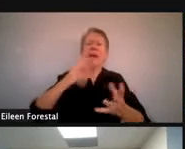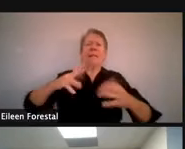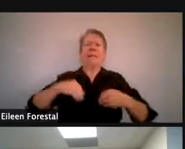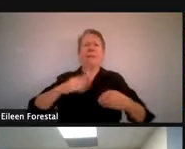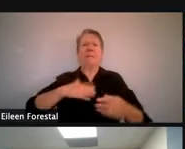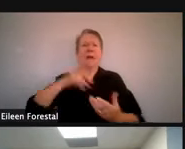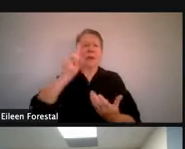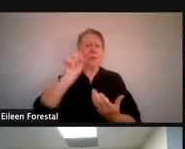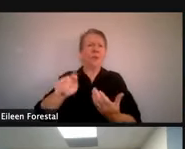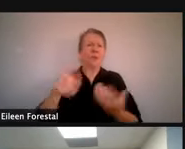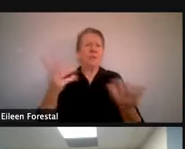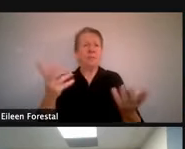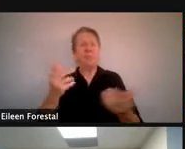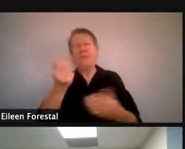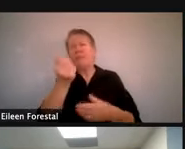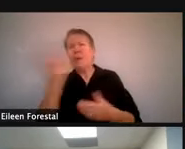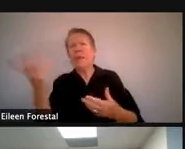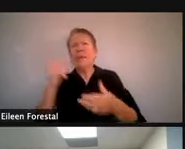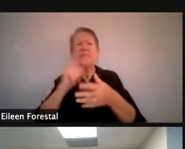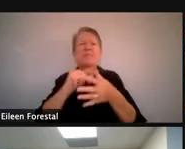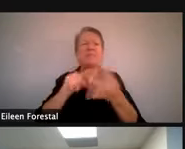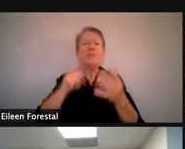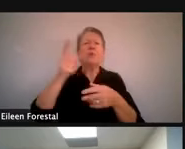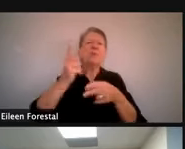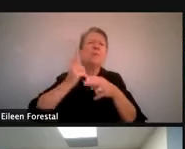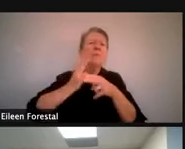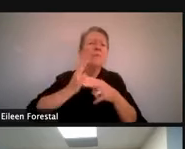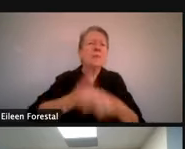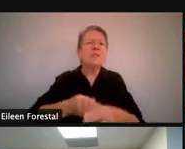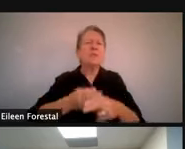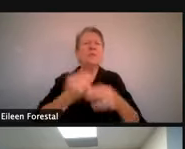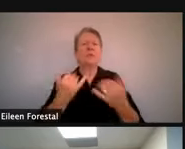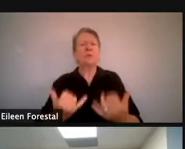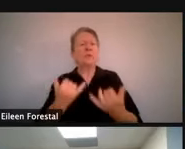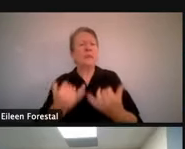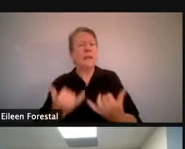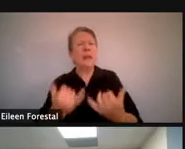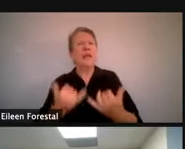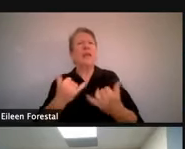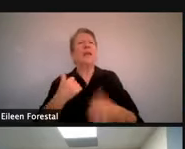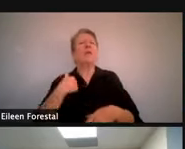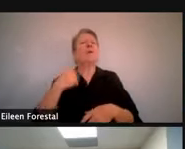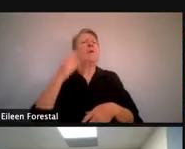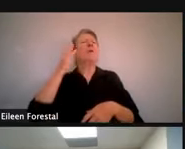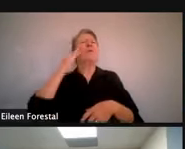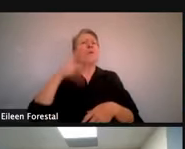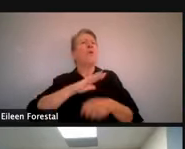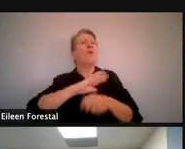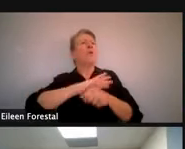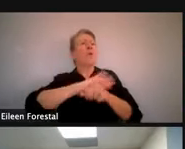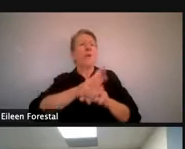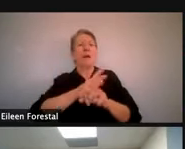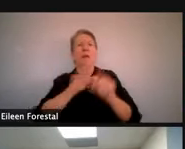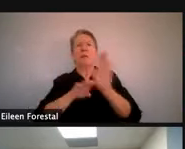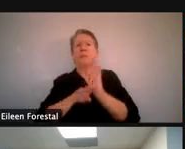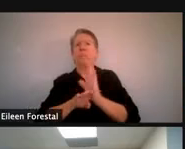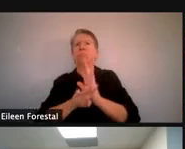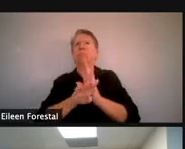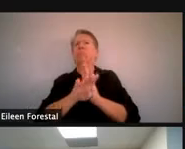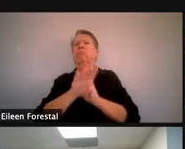things. As you've been mentioning today, we know that COVID cases keep rising along with hospitalizations. The